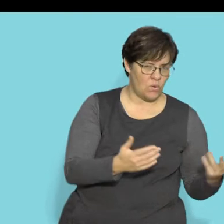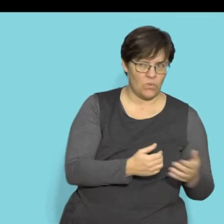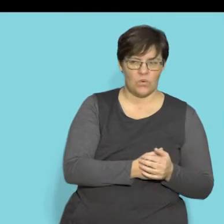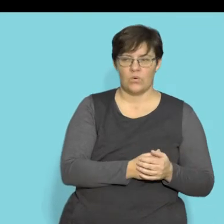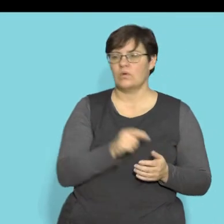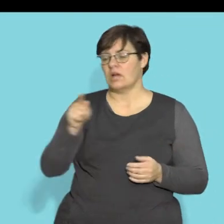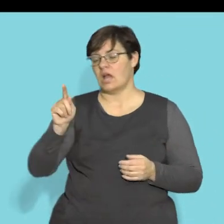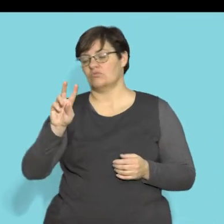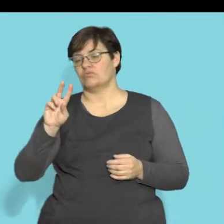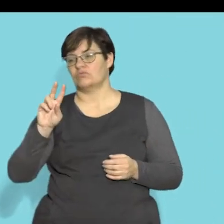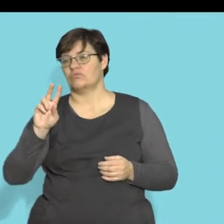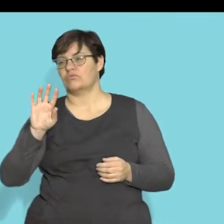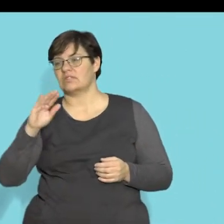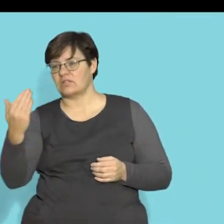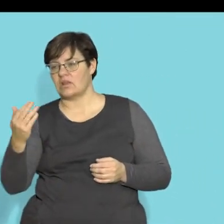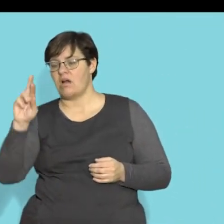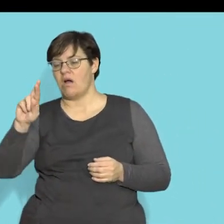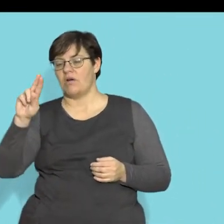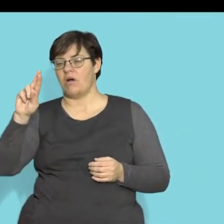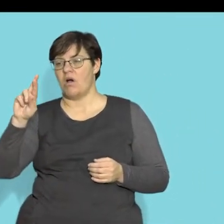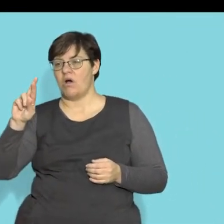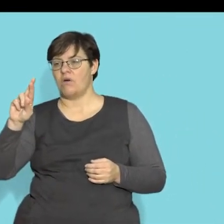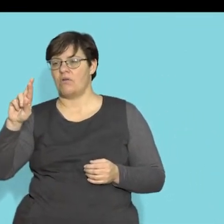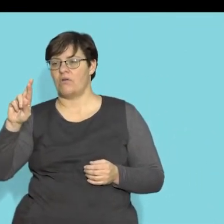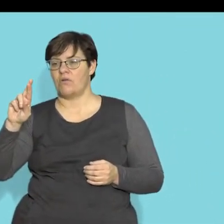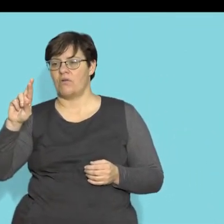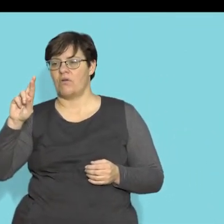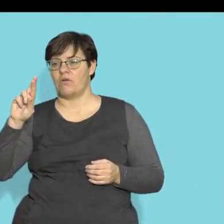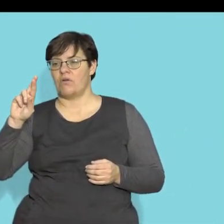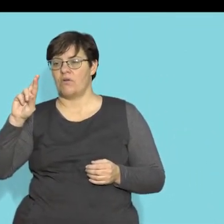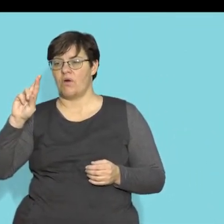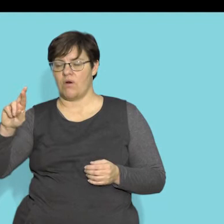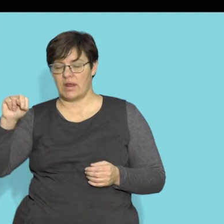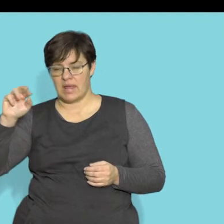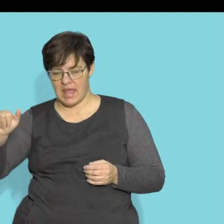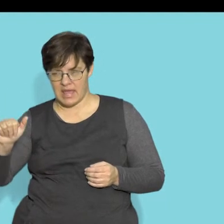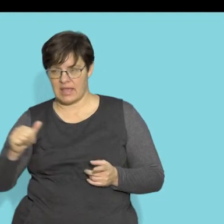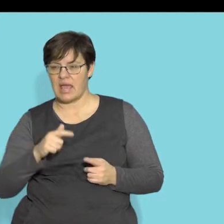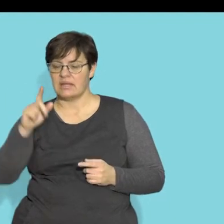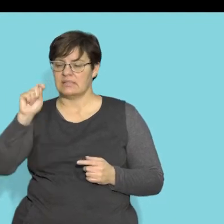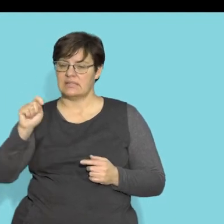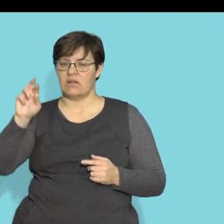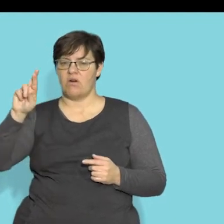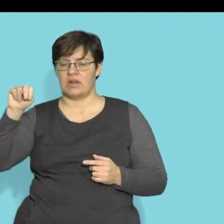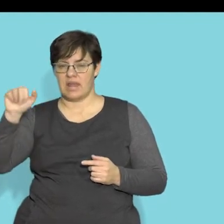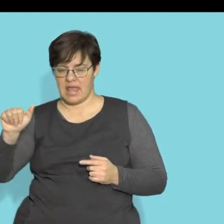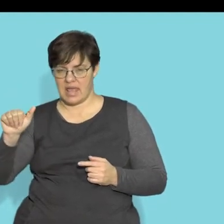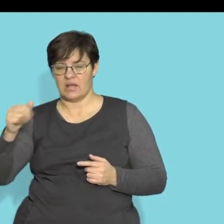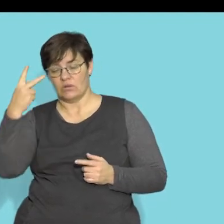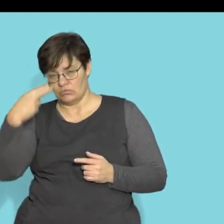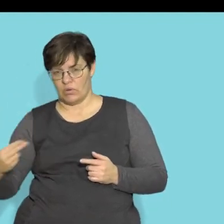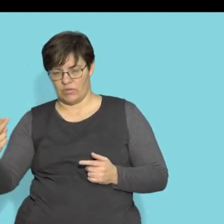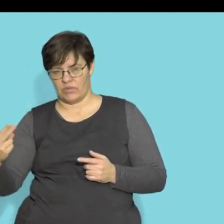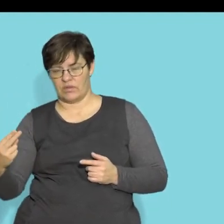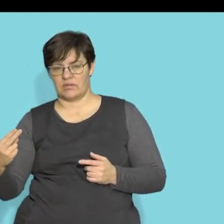the process of transcription, how the rRNA or the ribosome and the tRNA